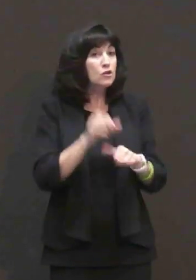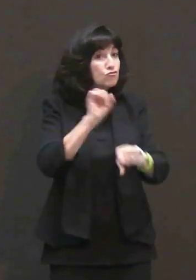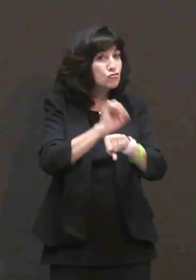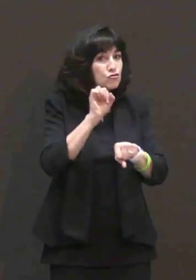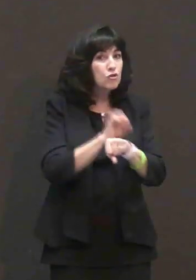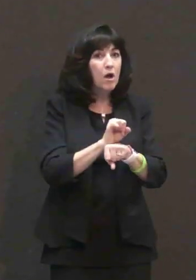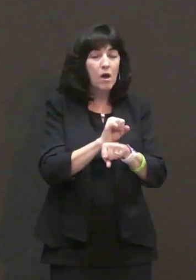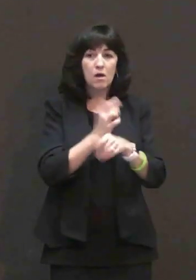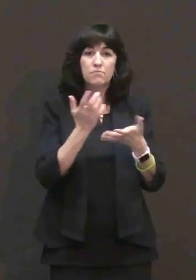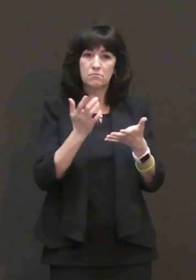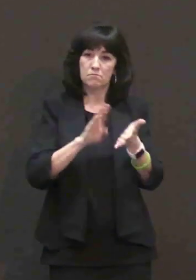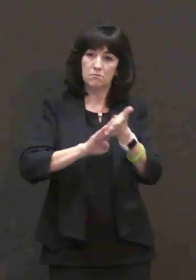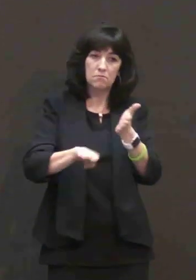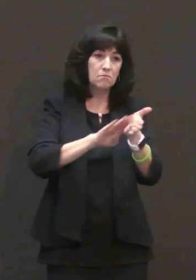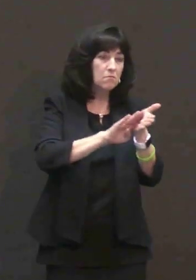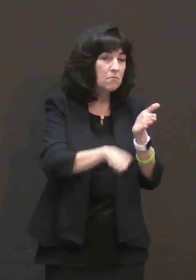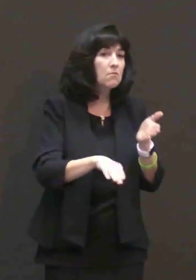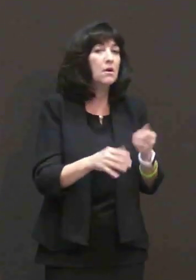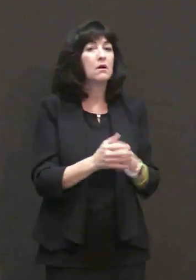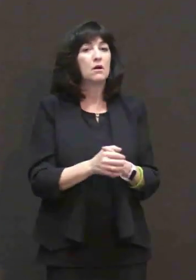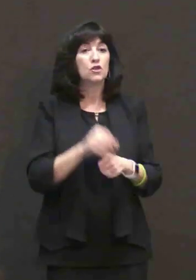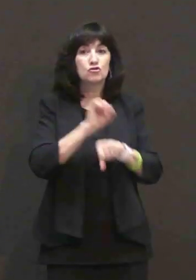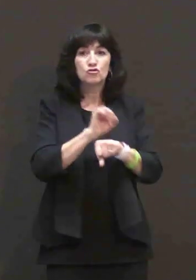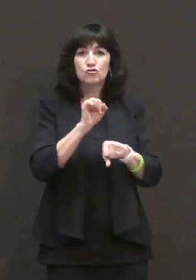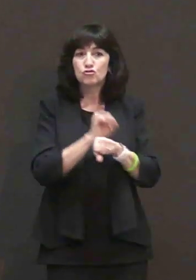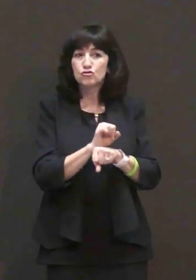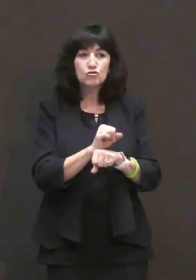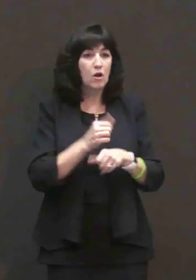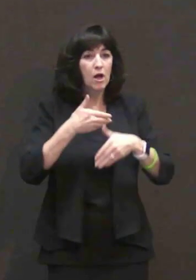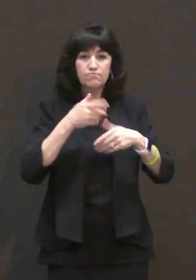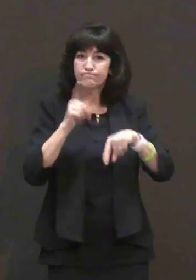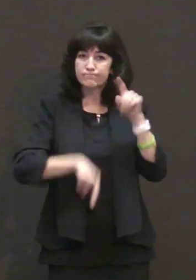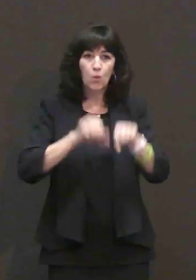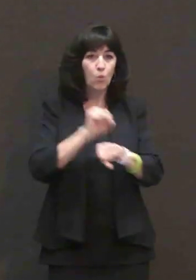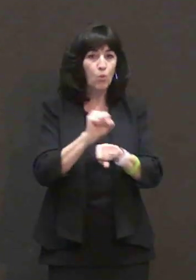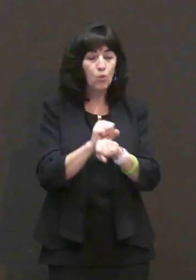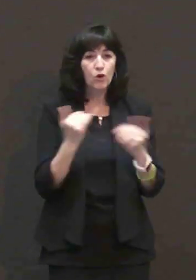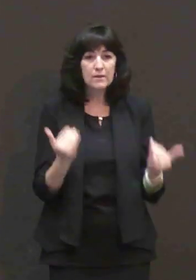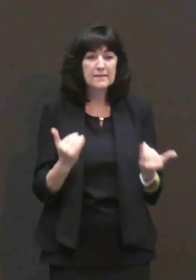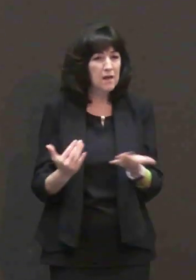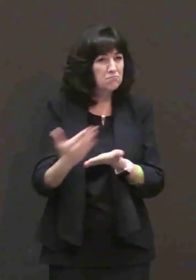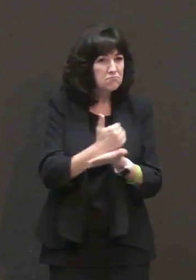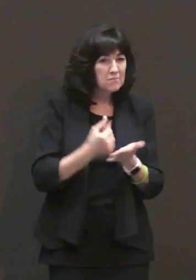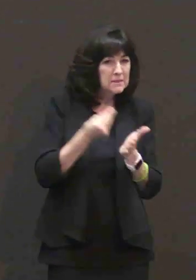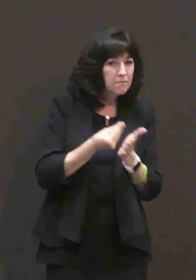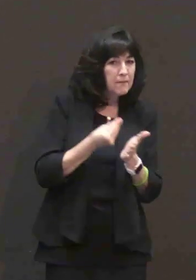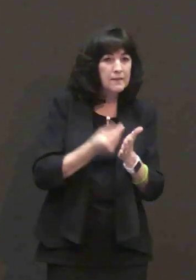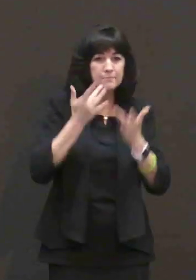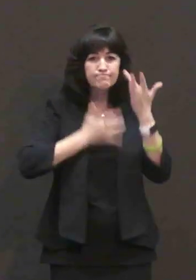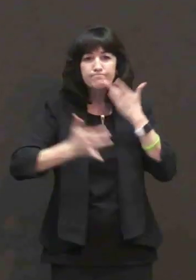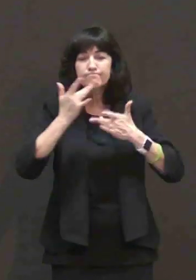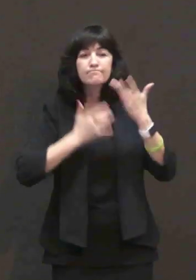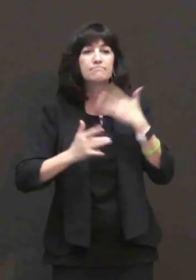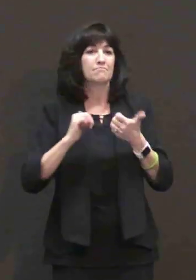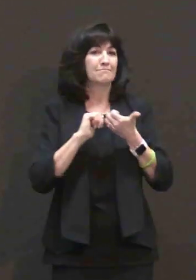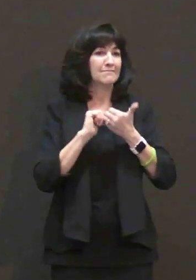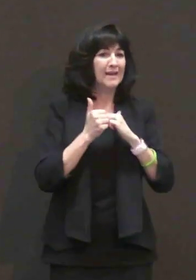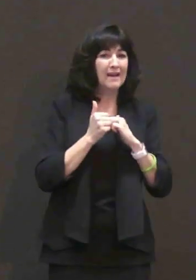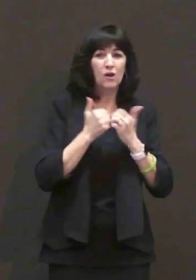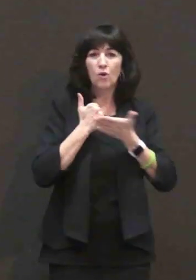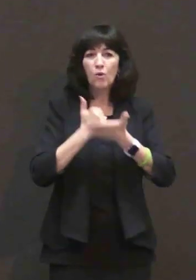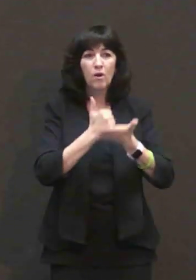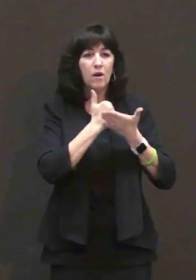people being furloughed, the not knowing where your next meal come from. We can't say enough for them, the outpouring of support from community groups, whether